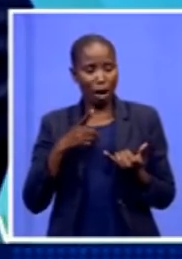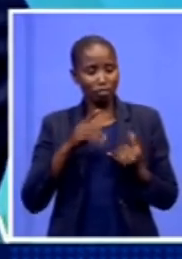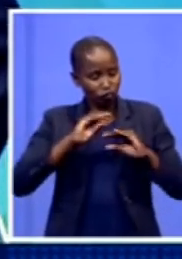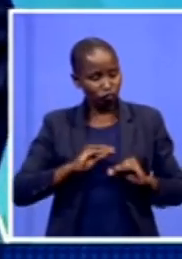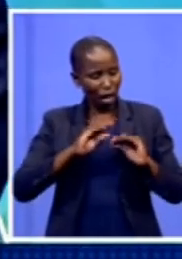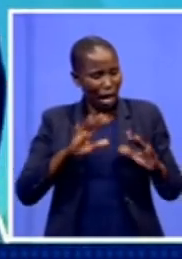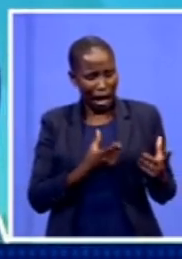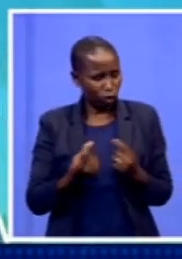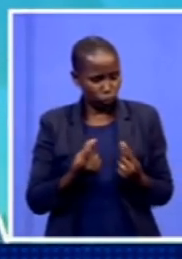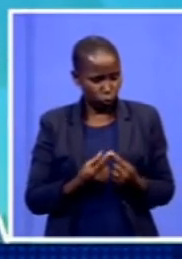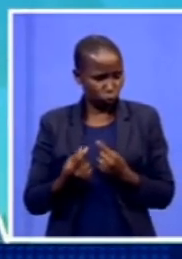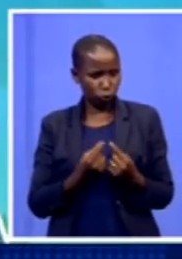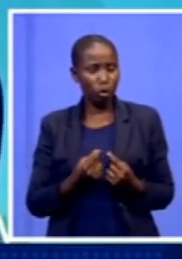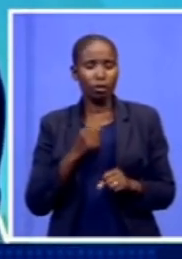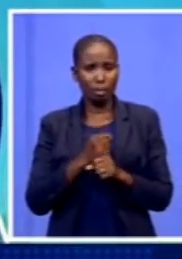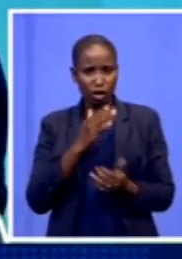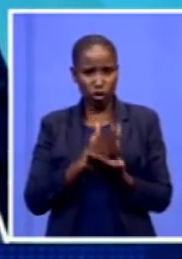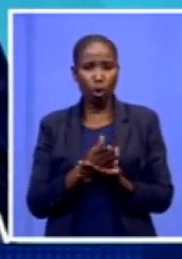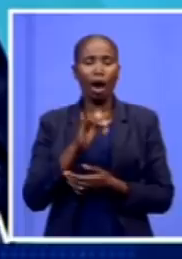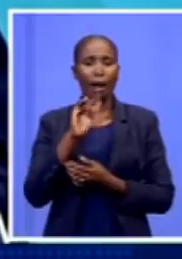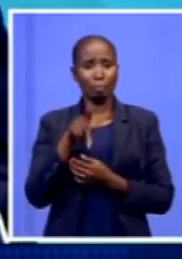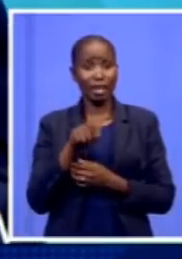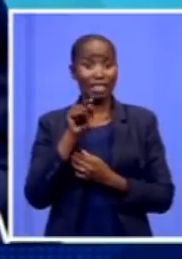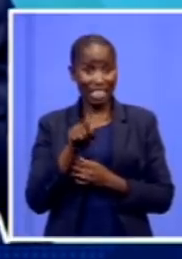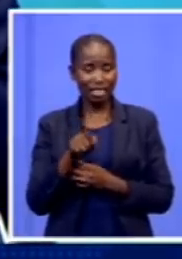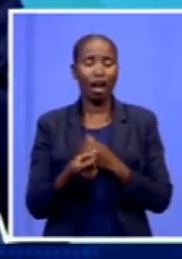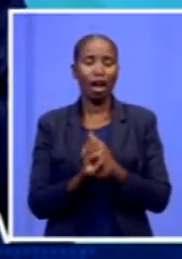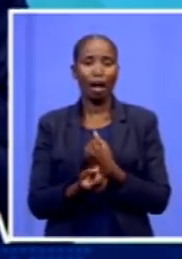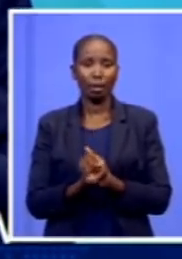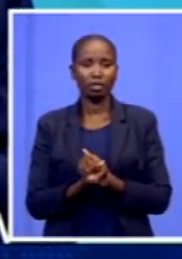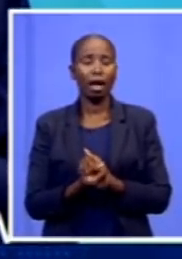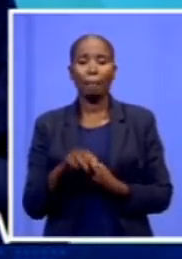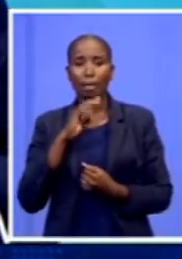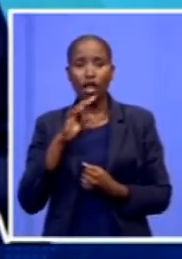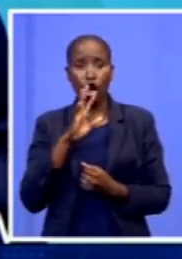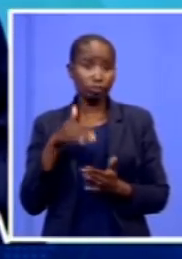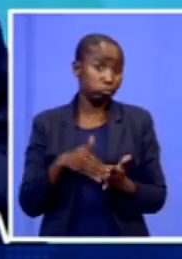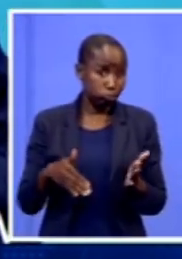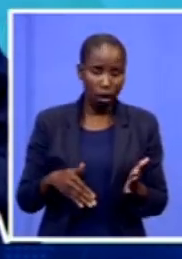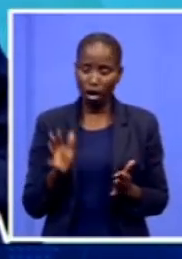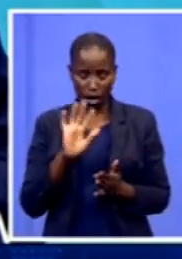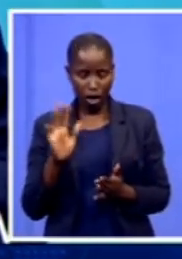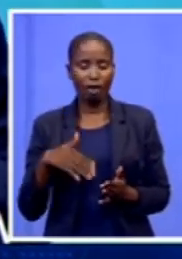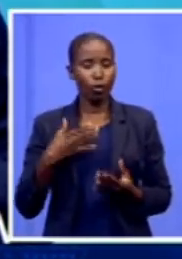not something which stands in the way of continued cooperation, of innovation.